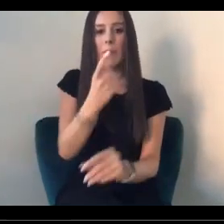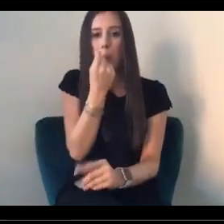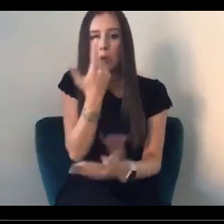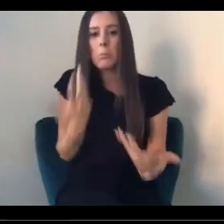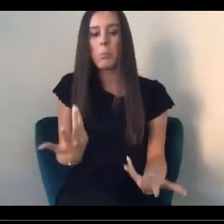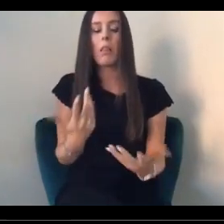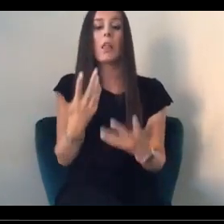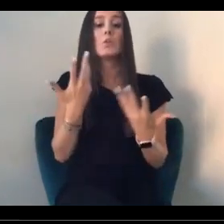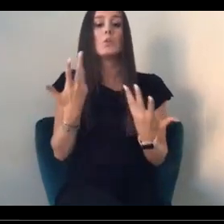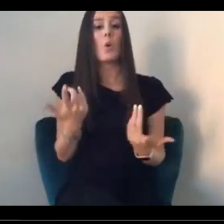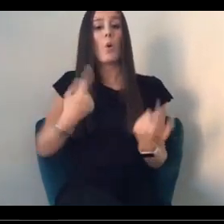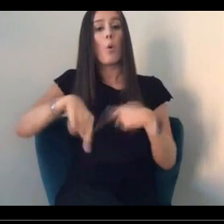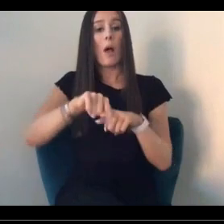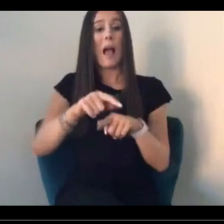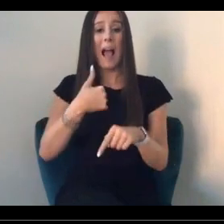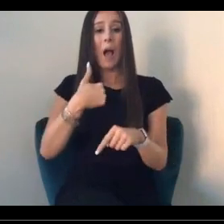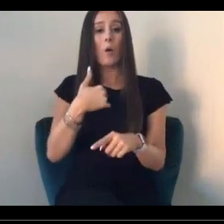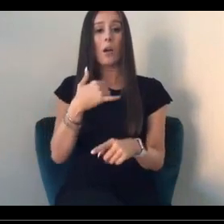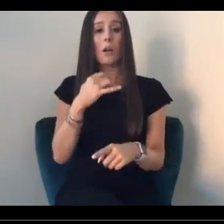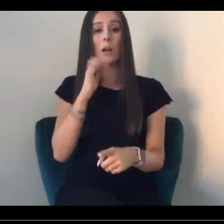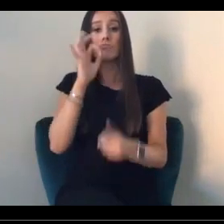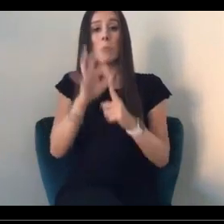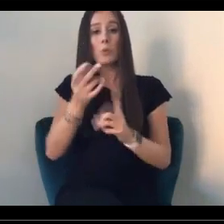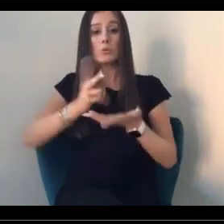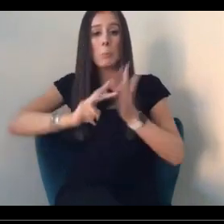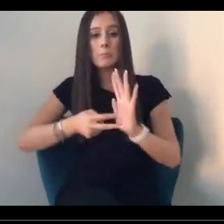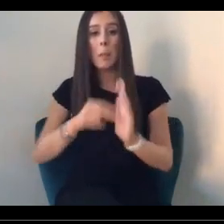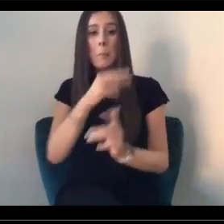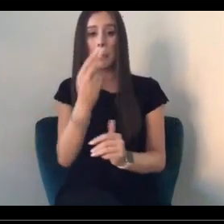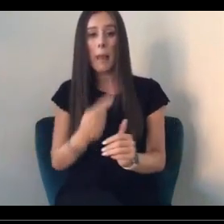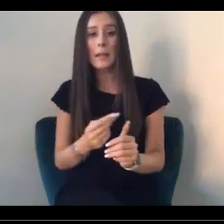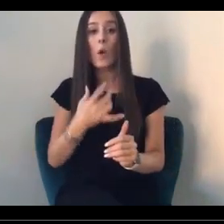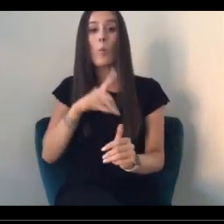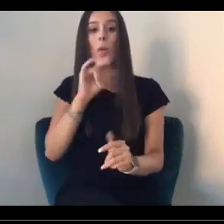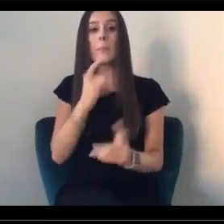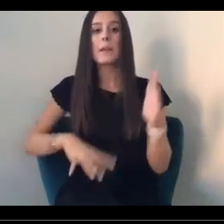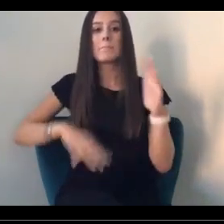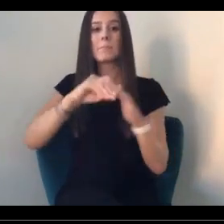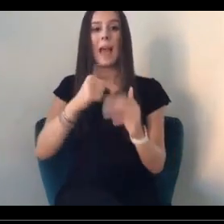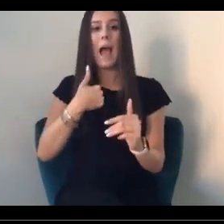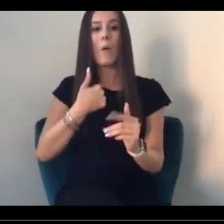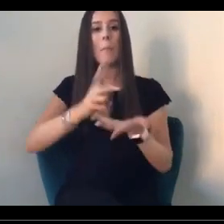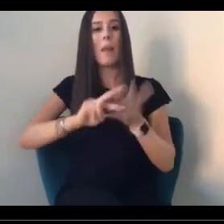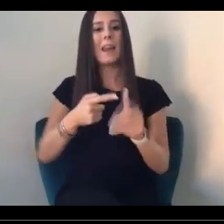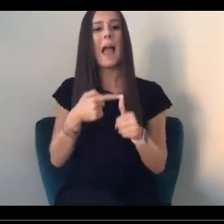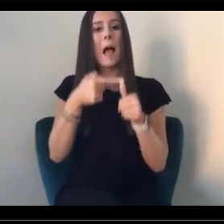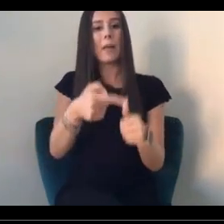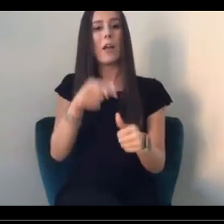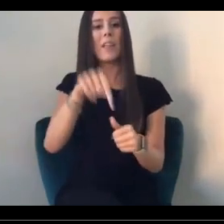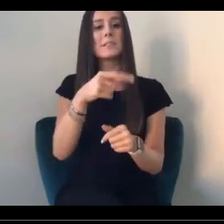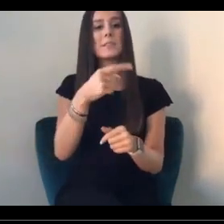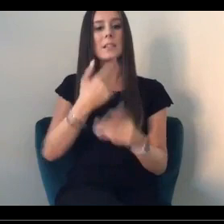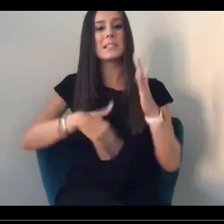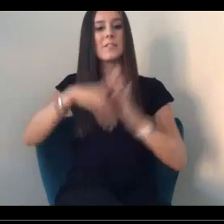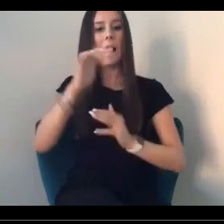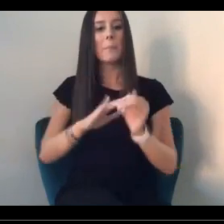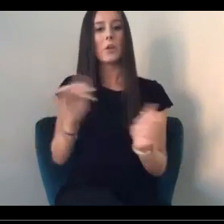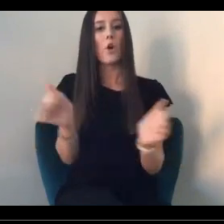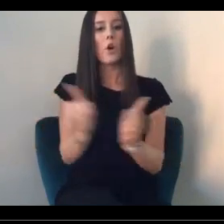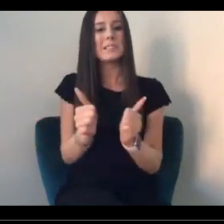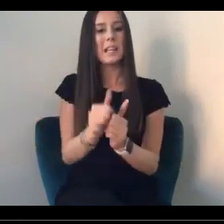And so all our proposals will be covered in the our planning application, the development consent order, which will be published later this